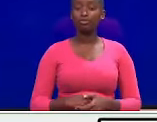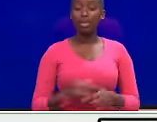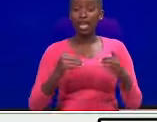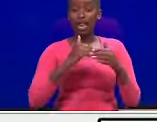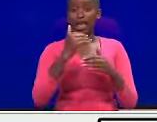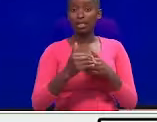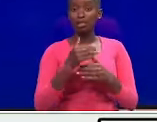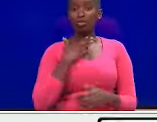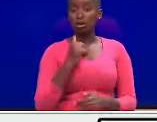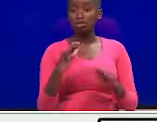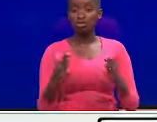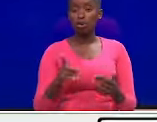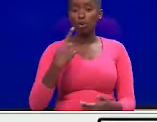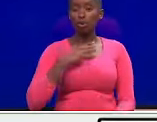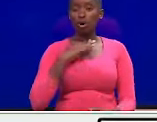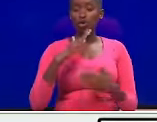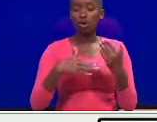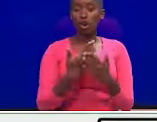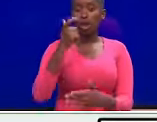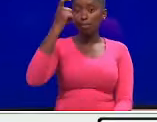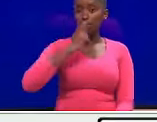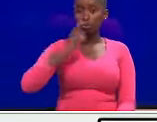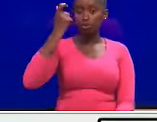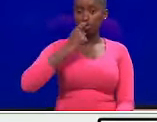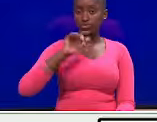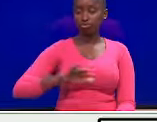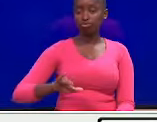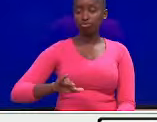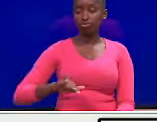we want all pension remittances to be remitted.